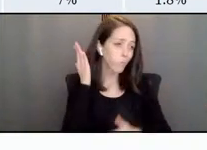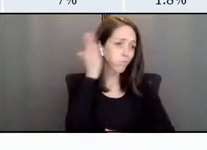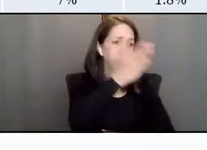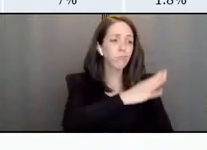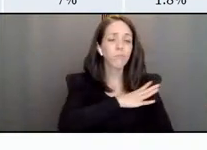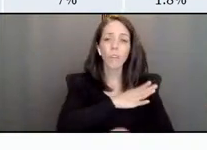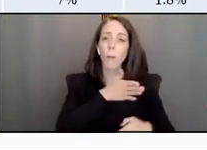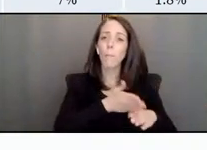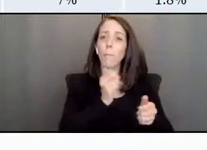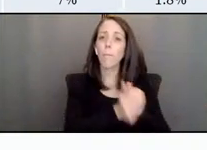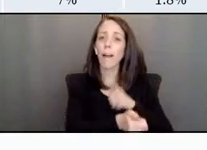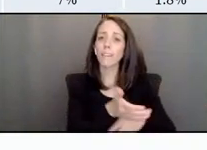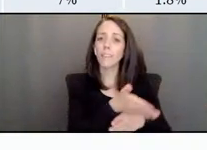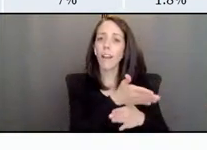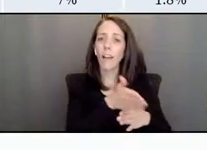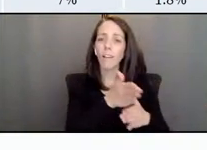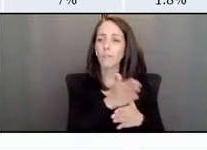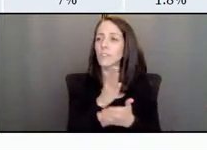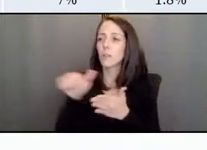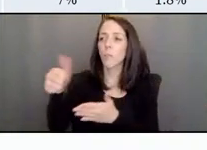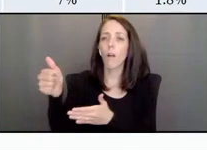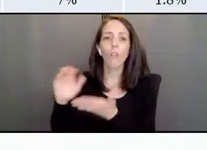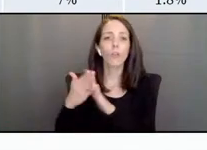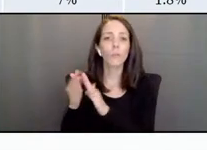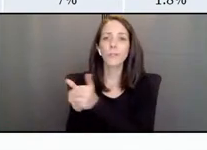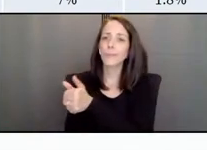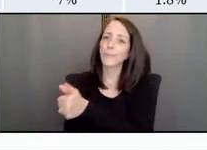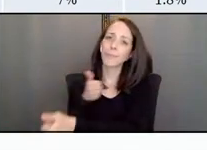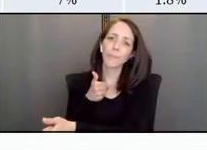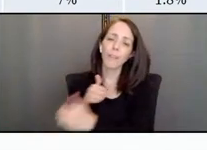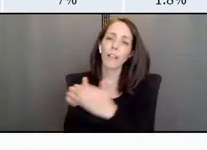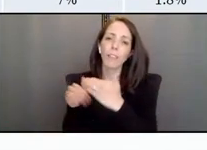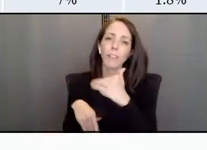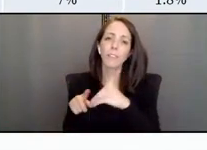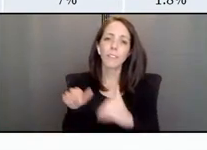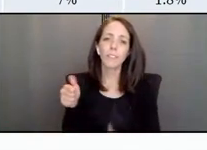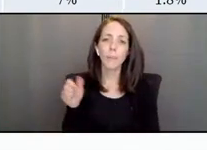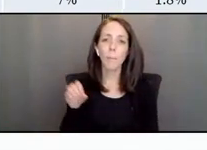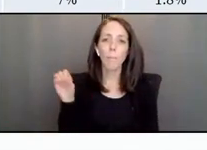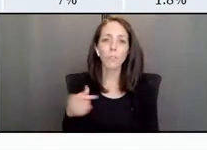are lagging far behind at less than 10% vaccinated. Next slide.